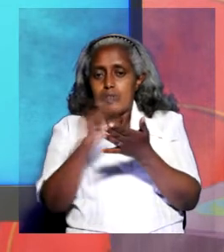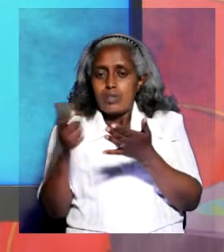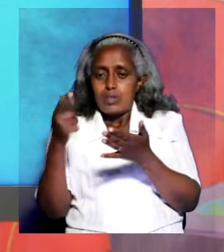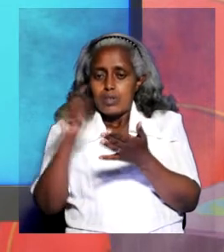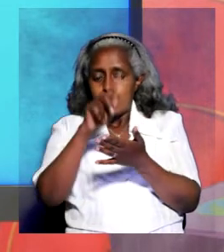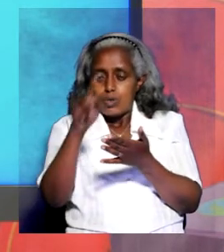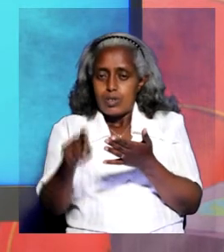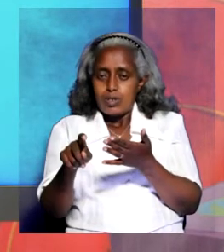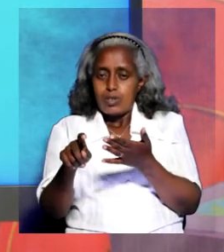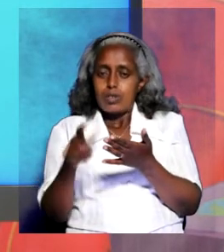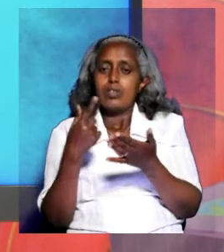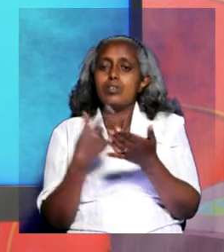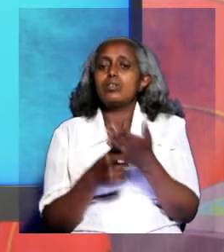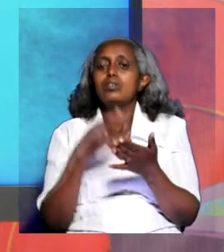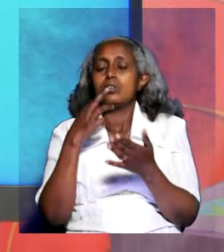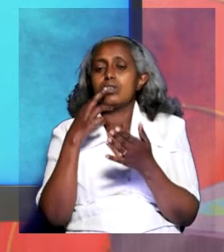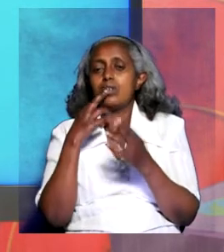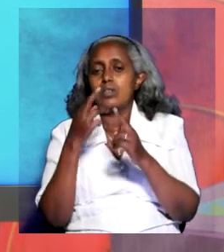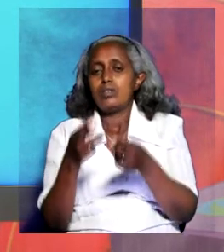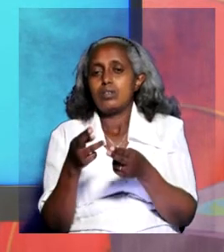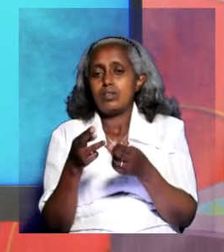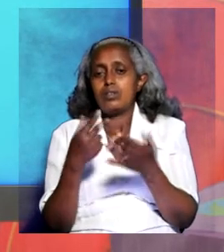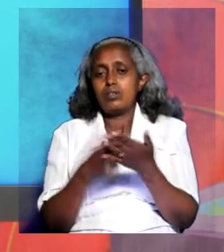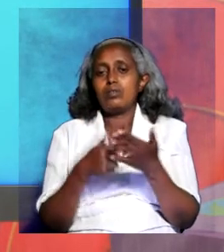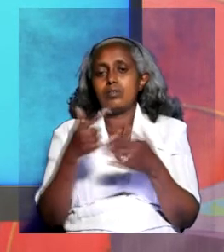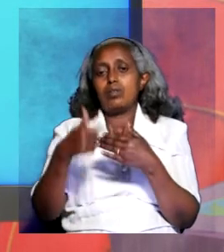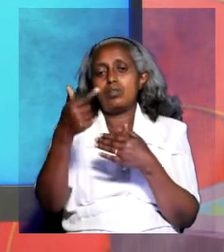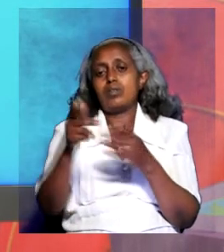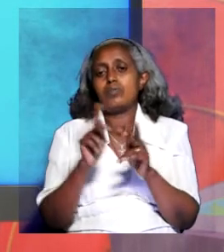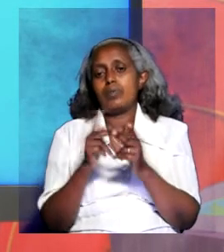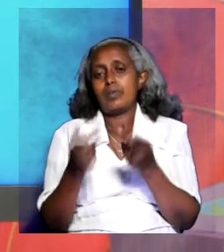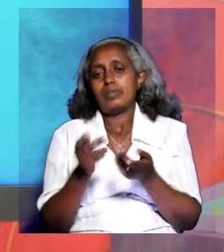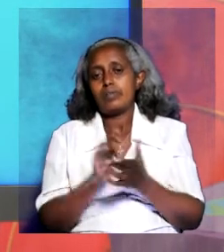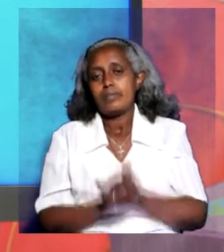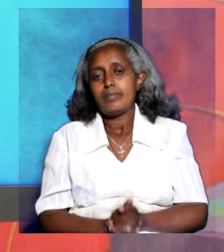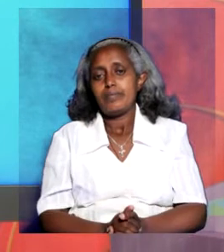equation. So this answer. Now let's proceed to the other part.